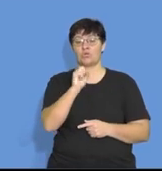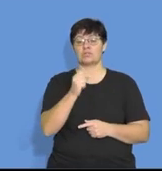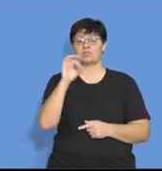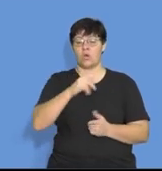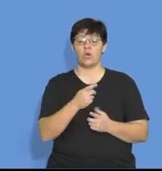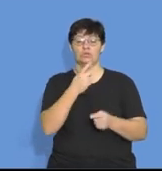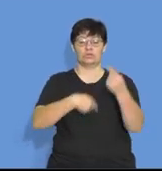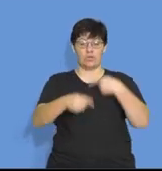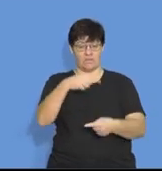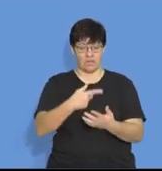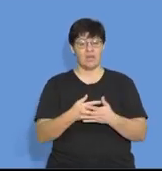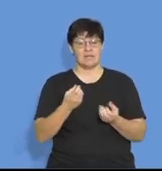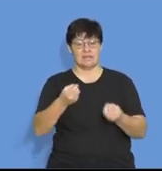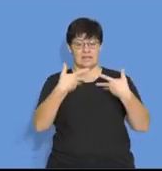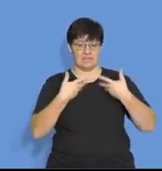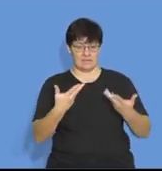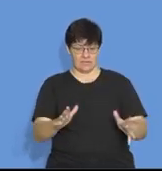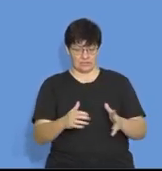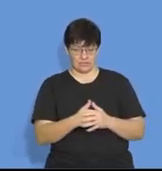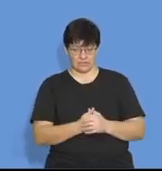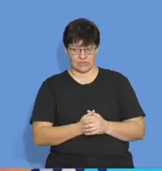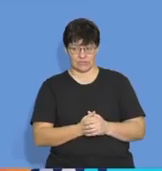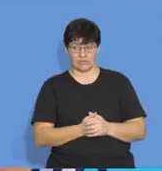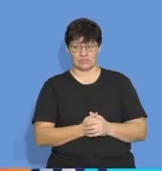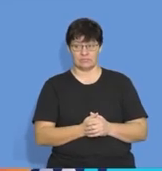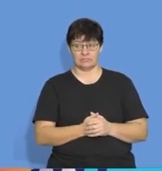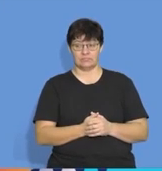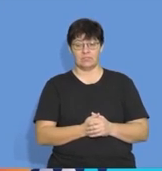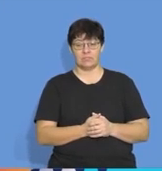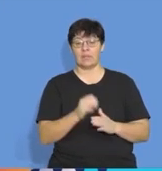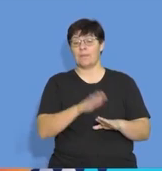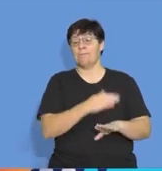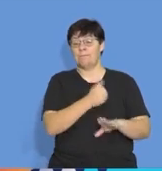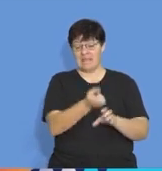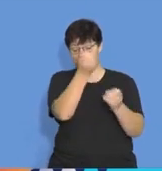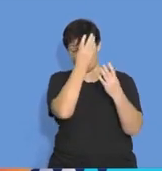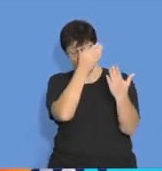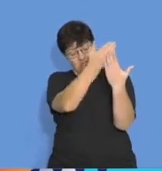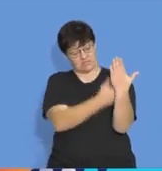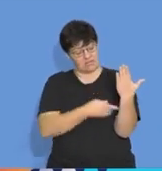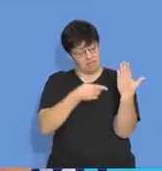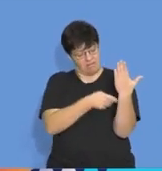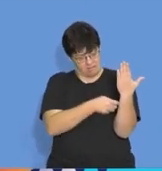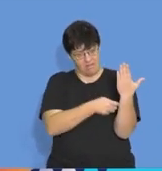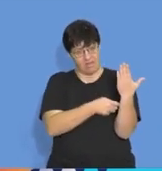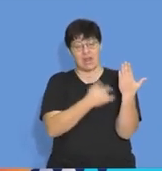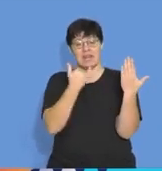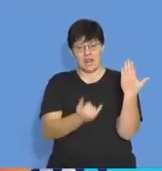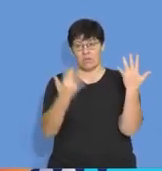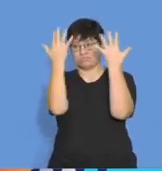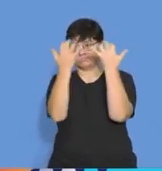turnover is a given figure. So obviously, based on the information that you have, you now have